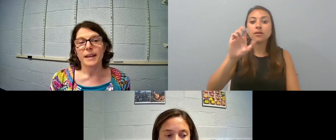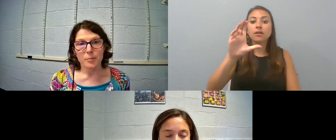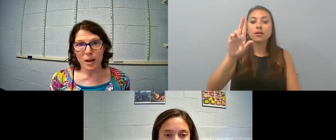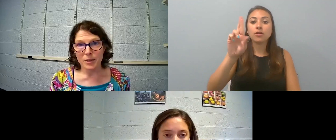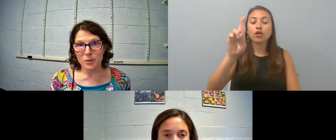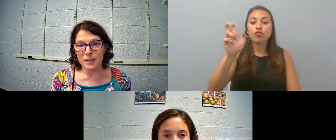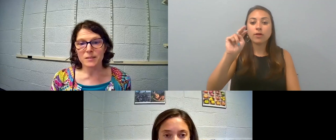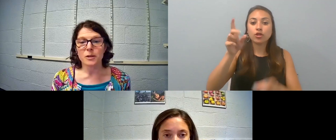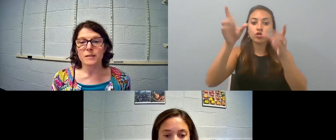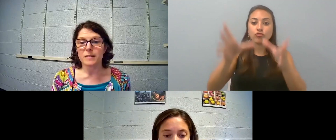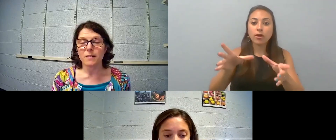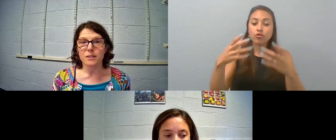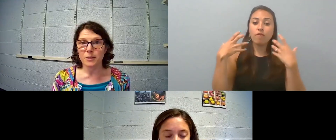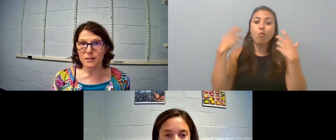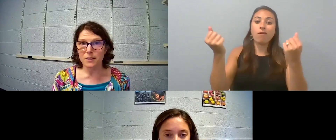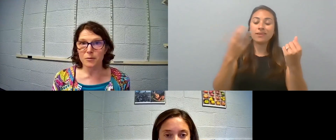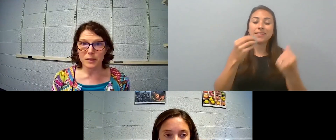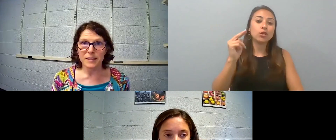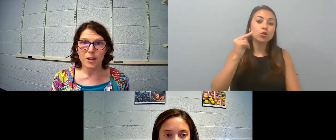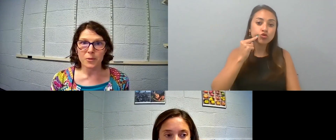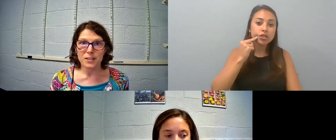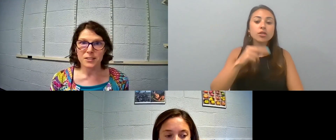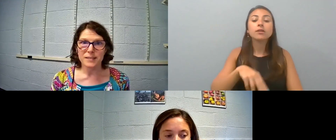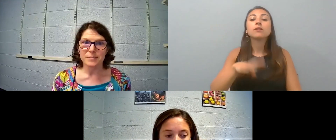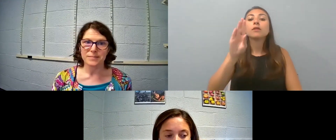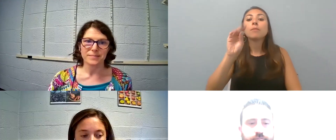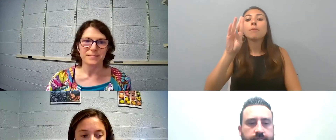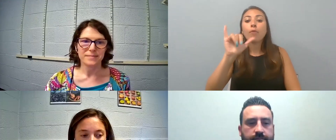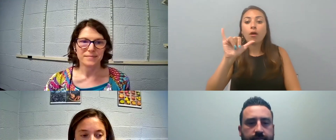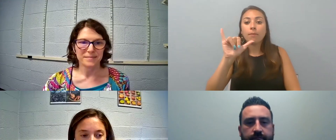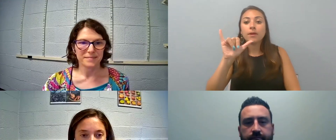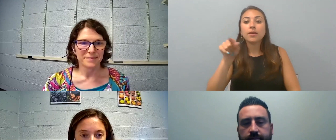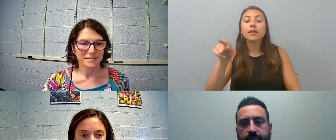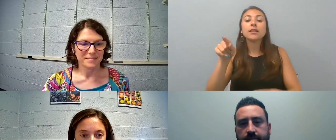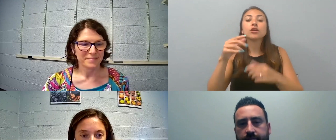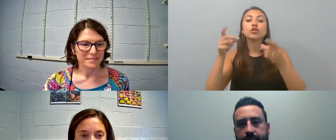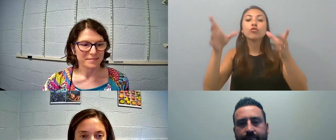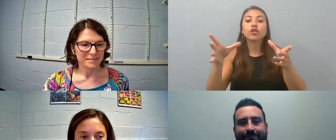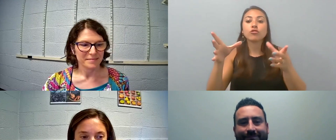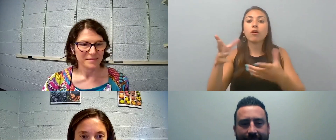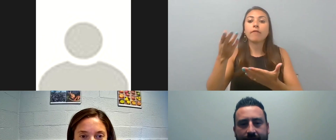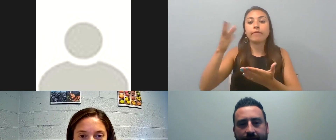Nutrition, and Bobby Noyes, who is our Director of Retail Operations.